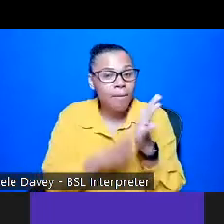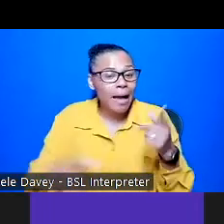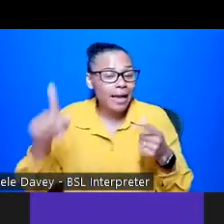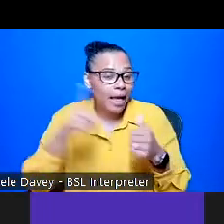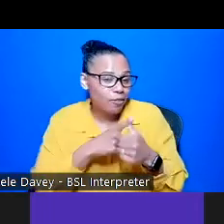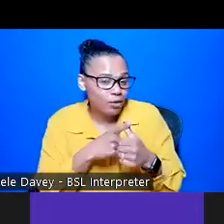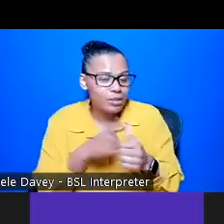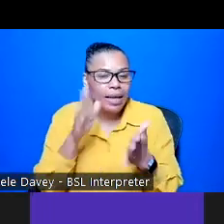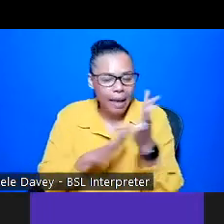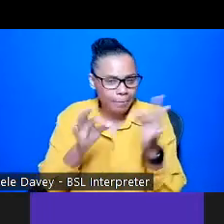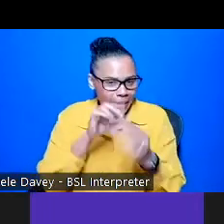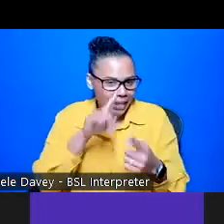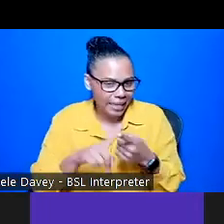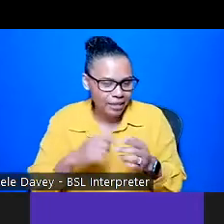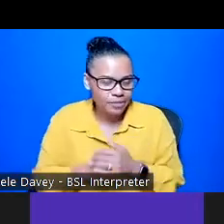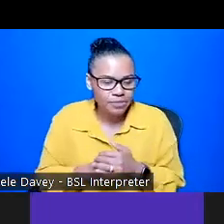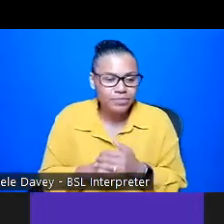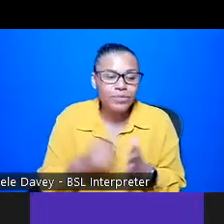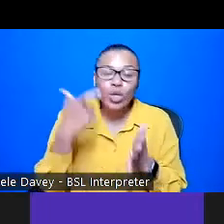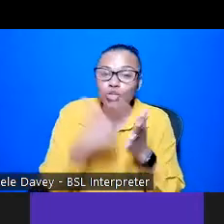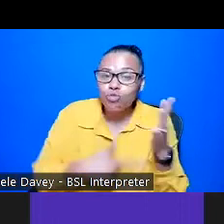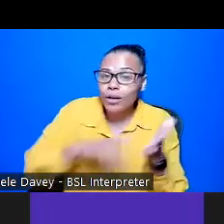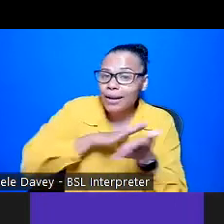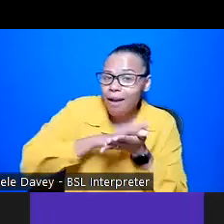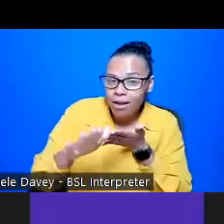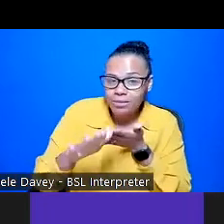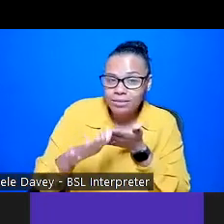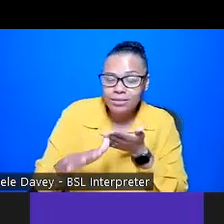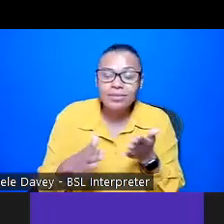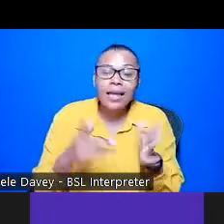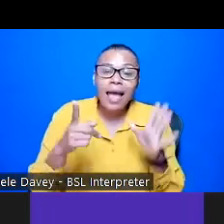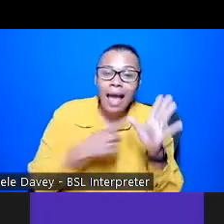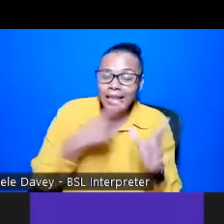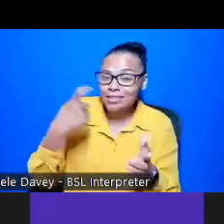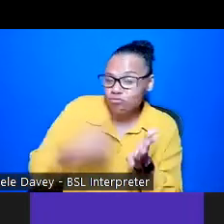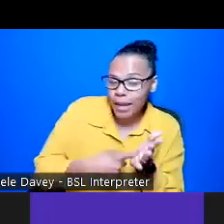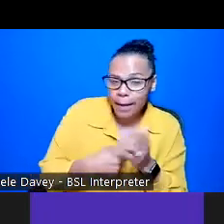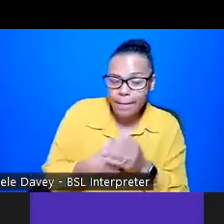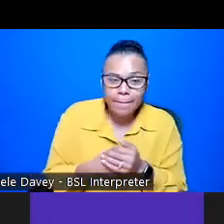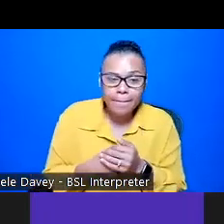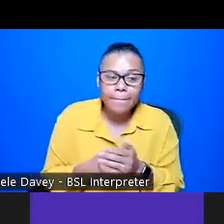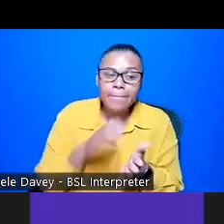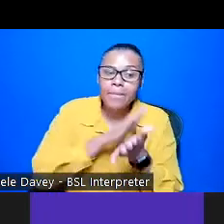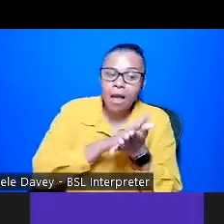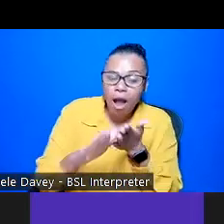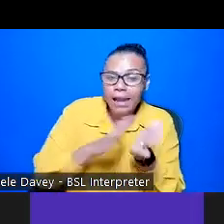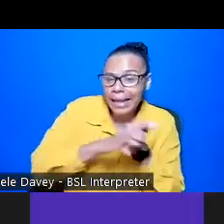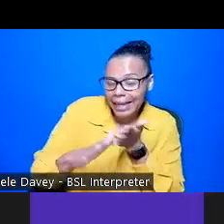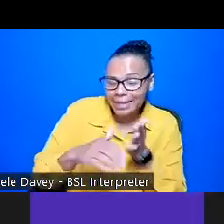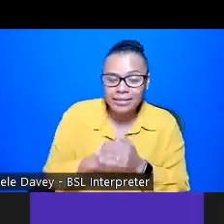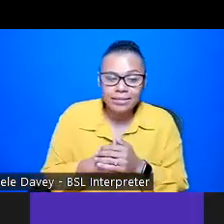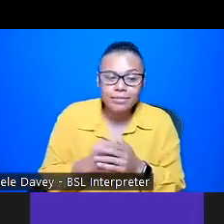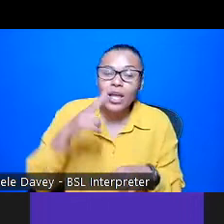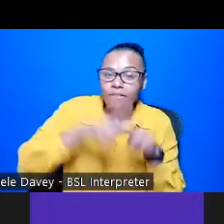Alfonsi, MBE, Rodney Hines, Alexandra Rickham, Harley Hicks,